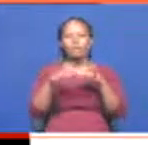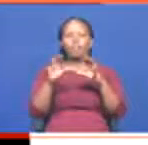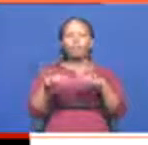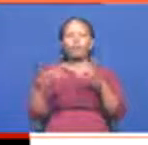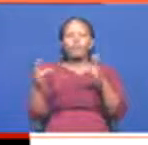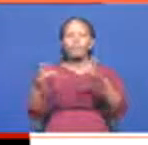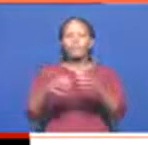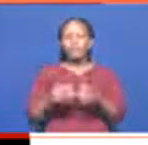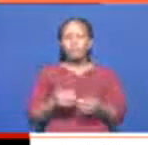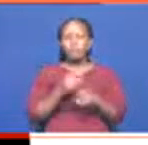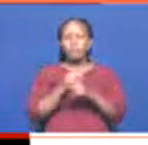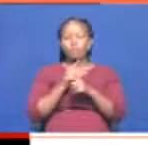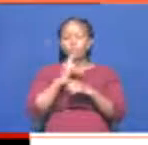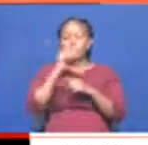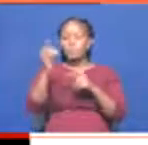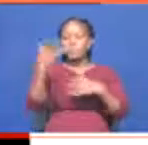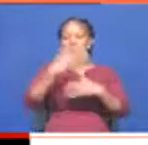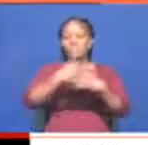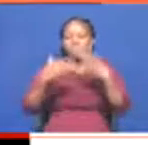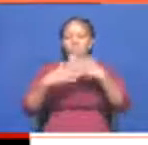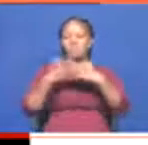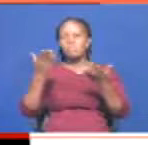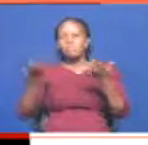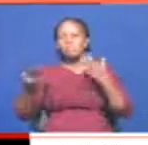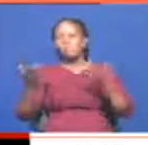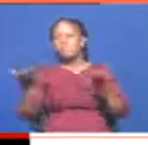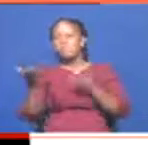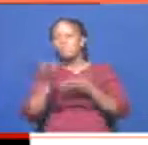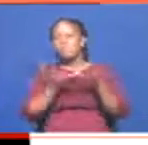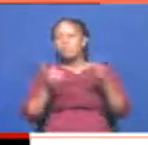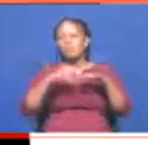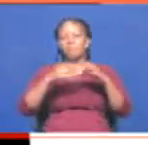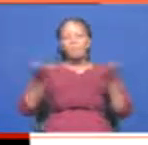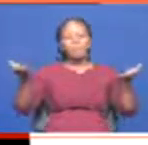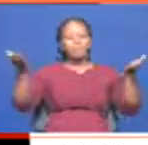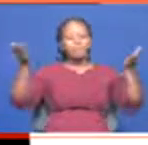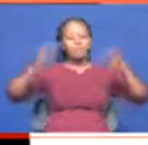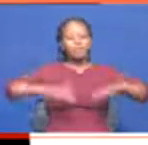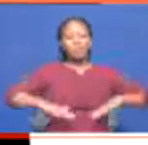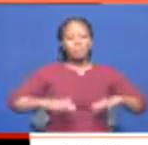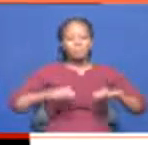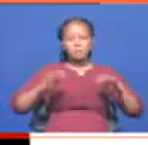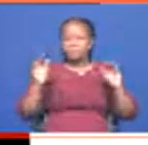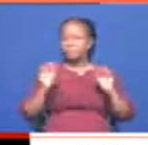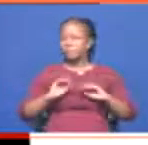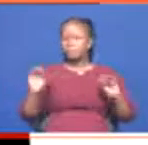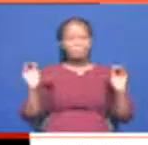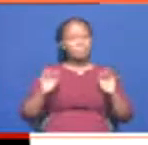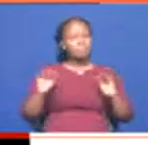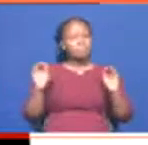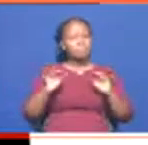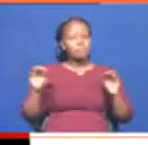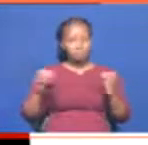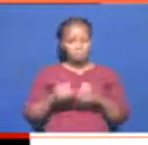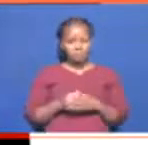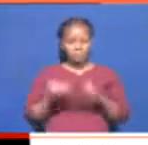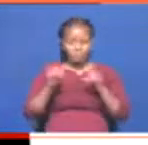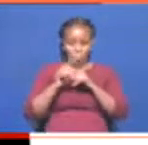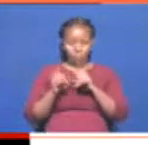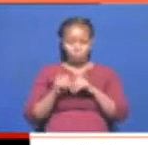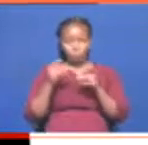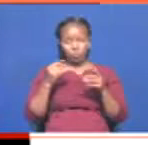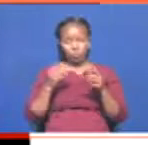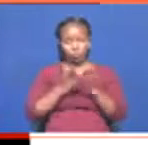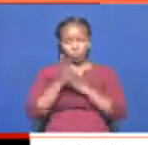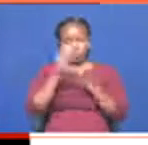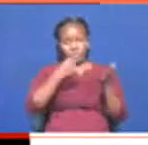that the building cannot sink or even, you know, collapse because of that. Then in the design itself, when we do